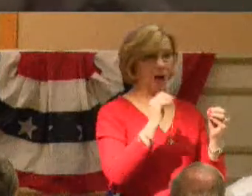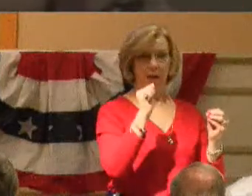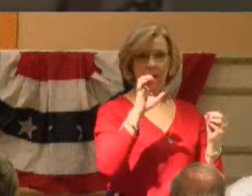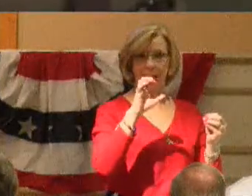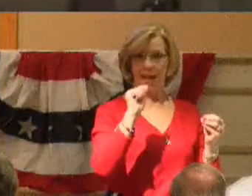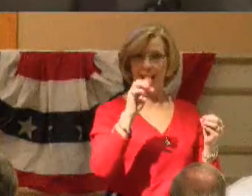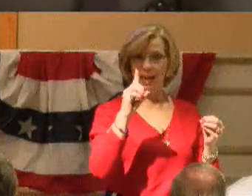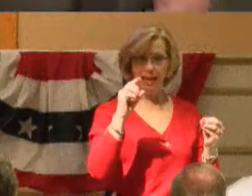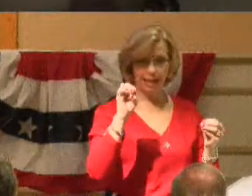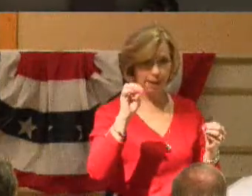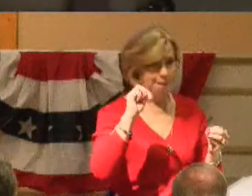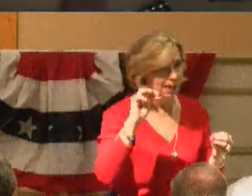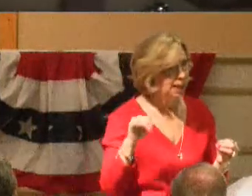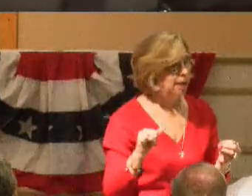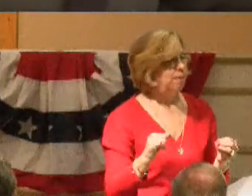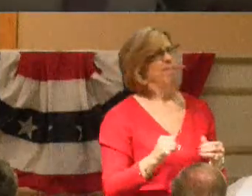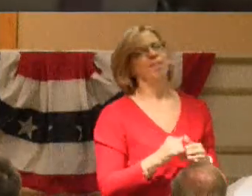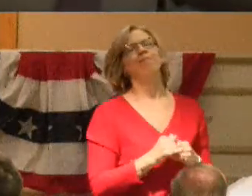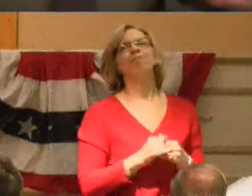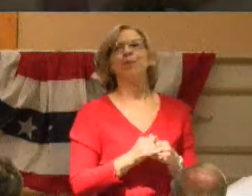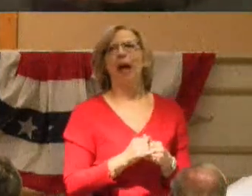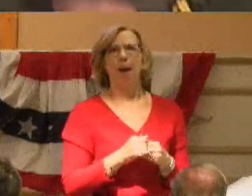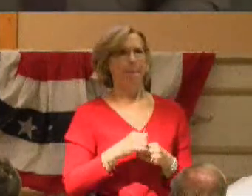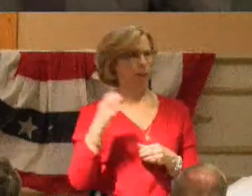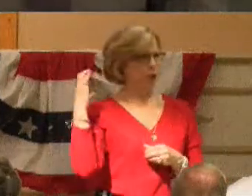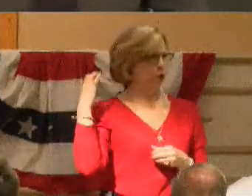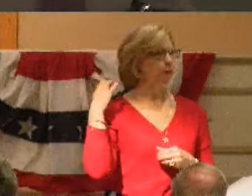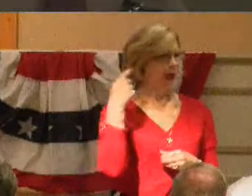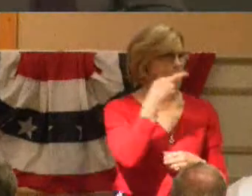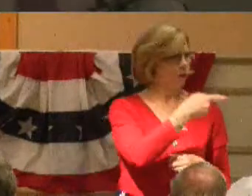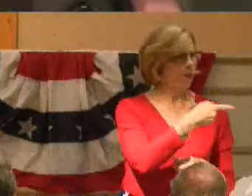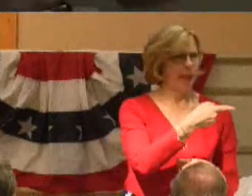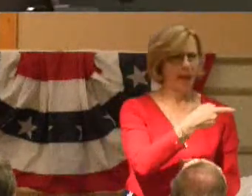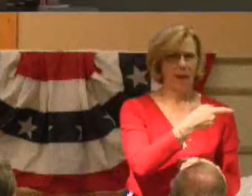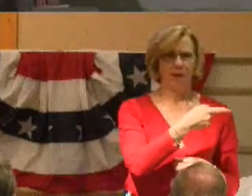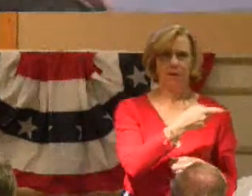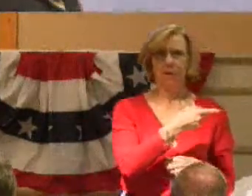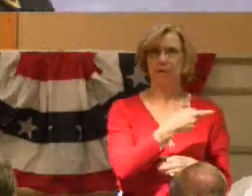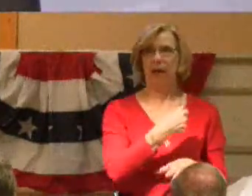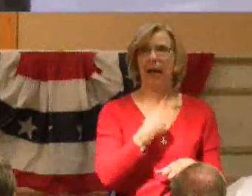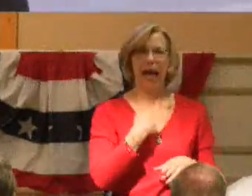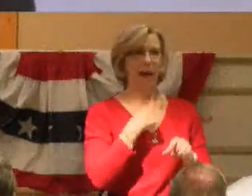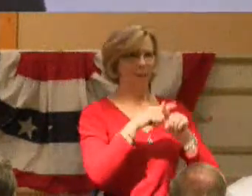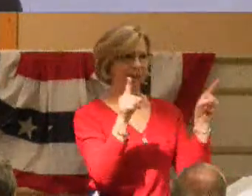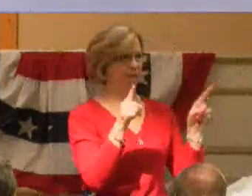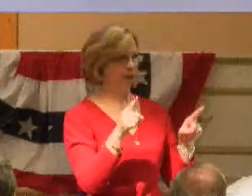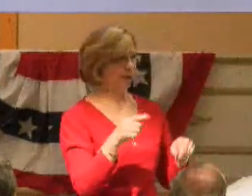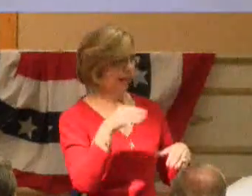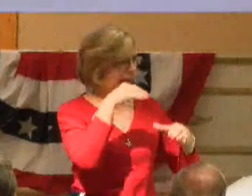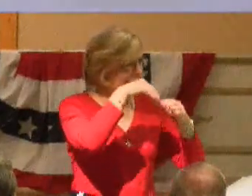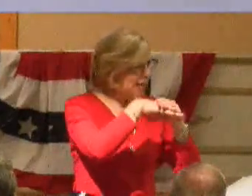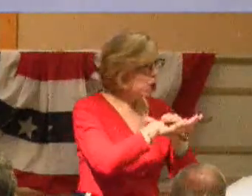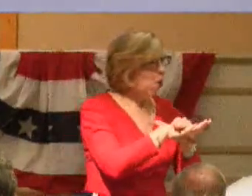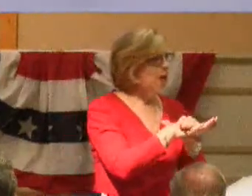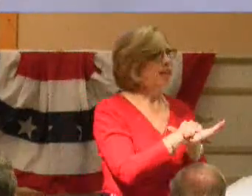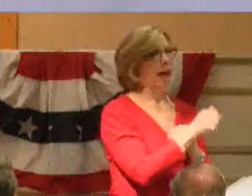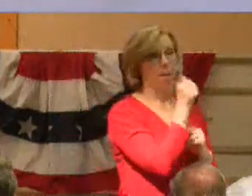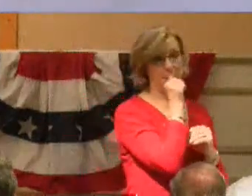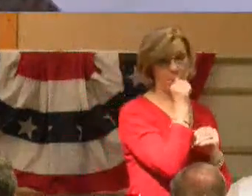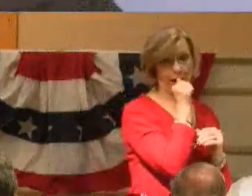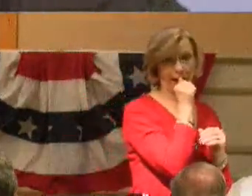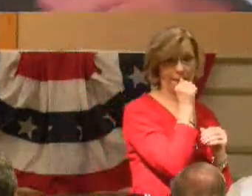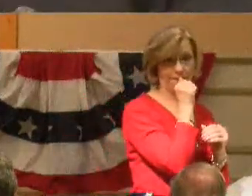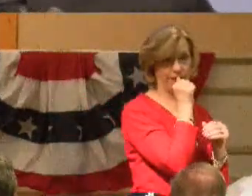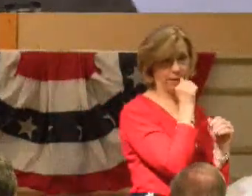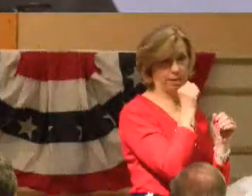the supervisors of our new trainees that come through the academy. I'm a little different, though. I go in and have private sessions with them so we